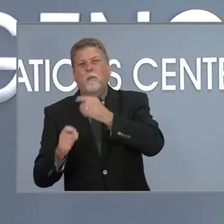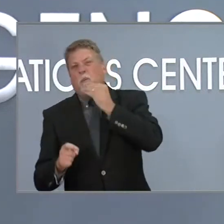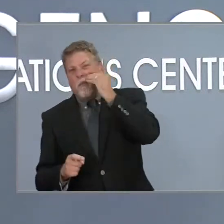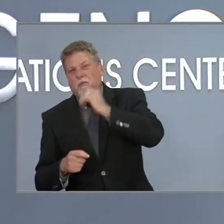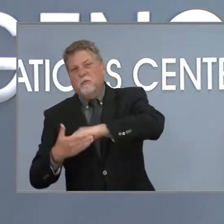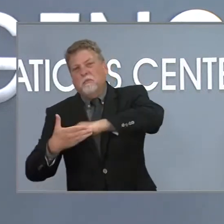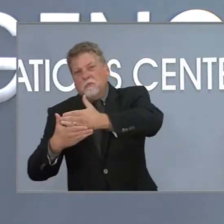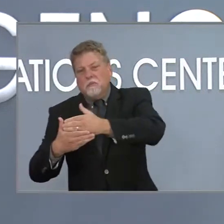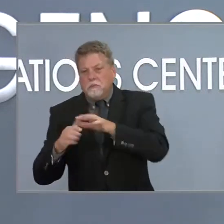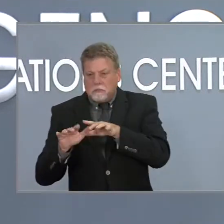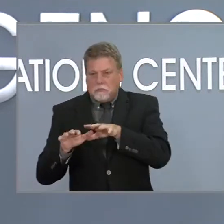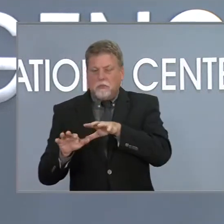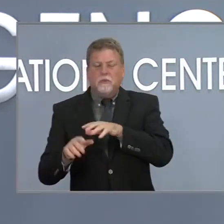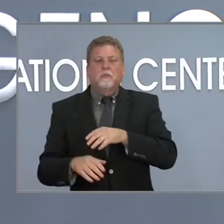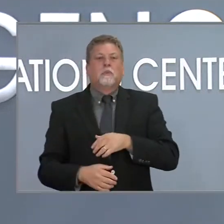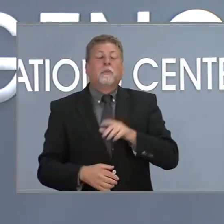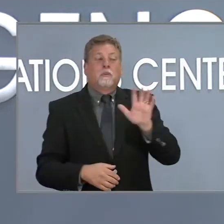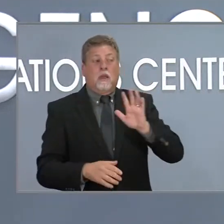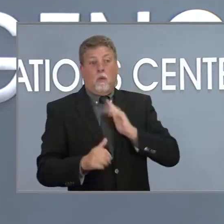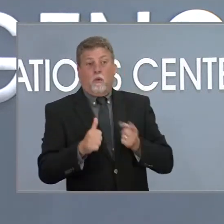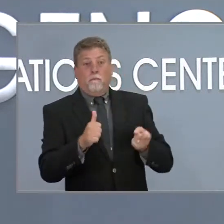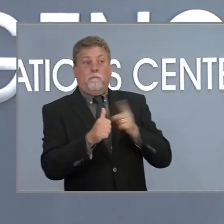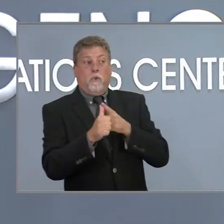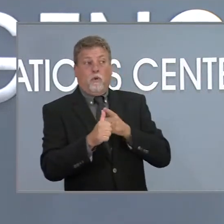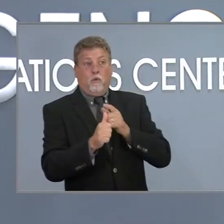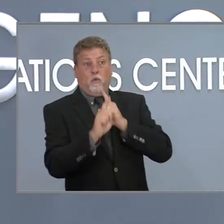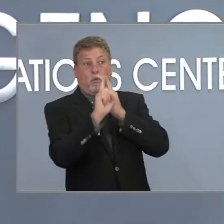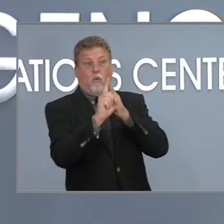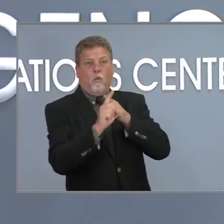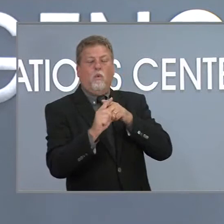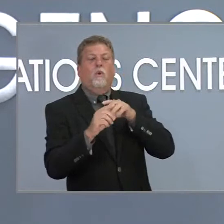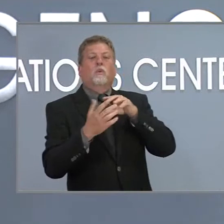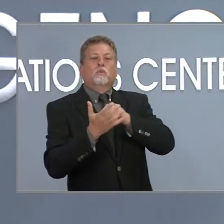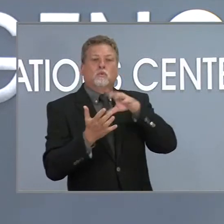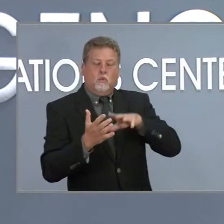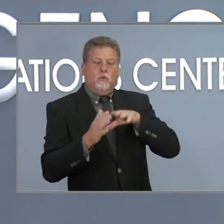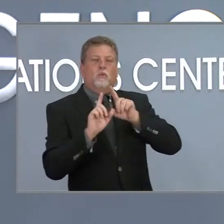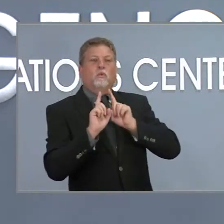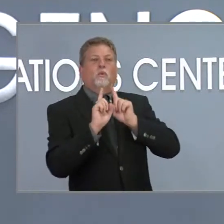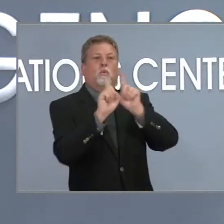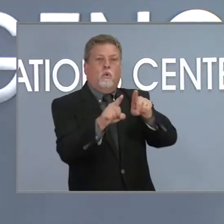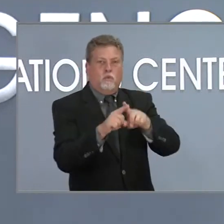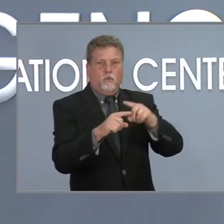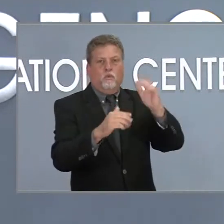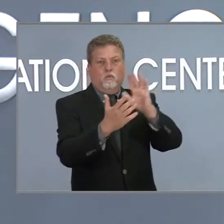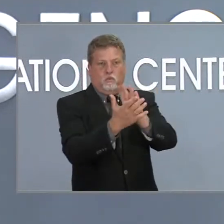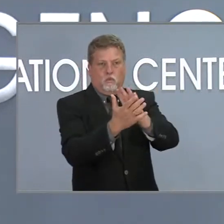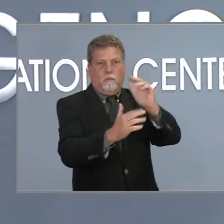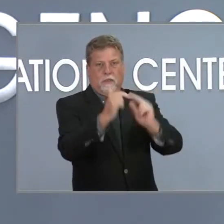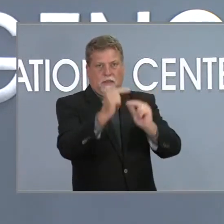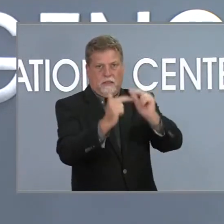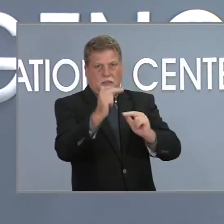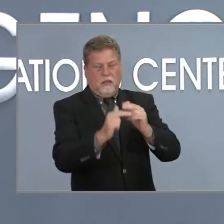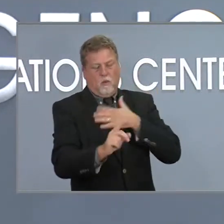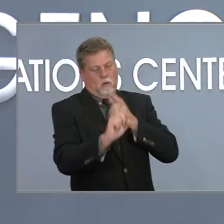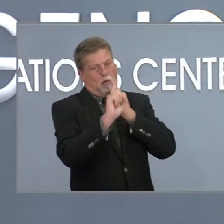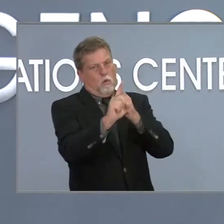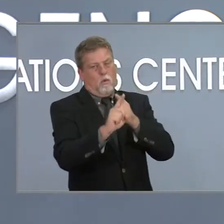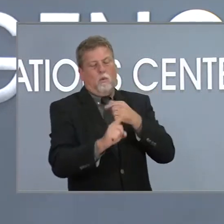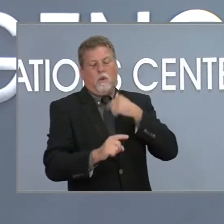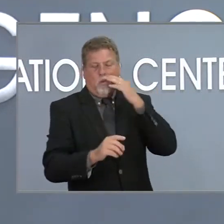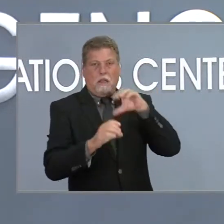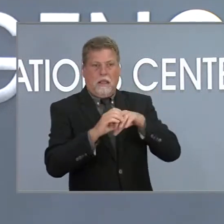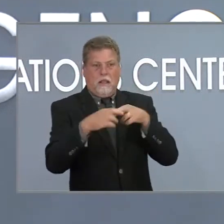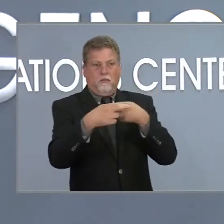that our students can be in the classroom learning safely. We know that in-person learning is so important for our students, and we now